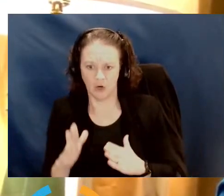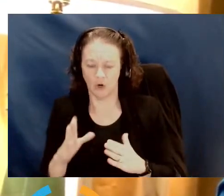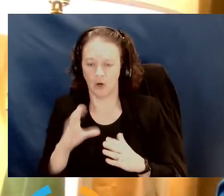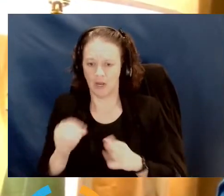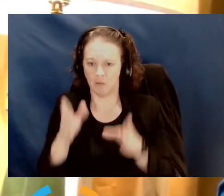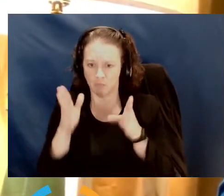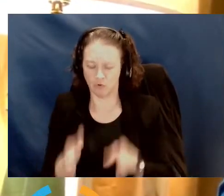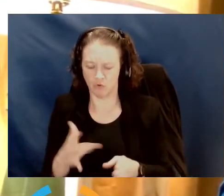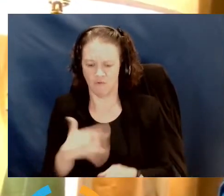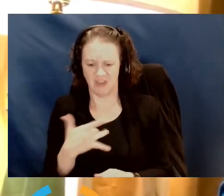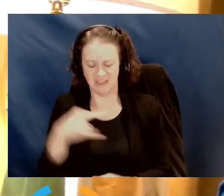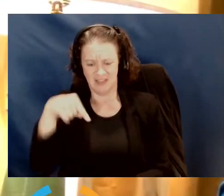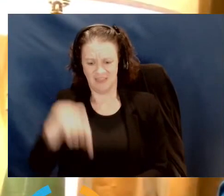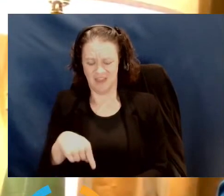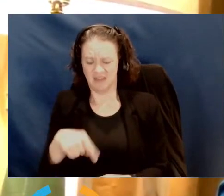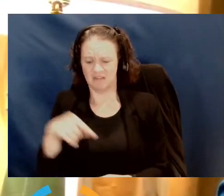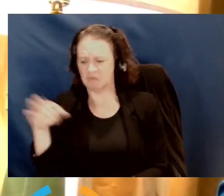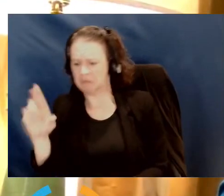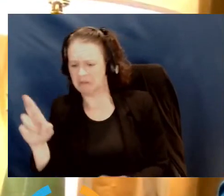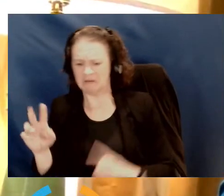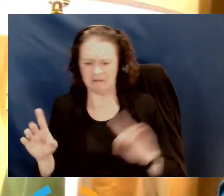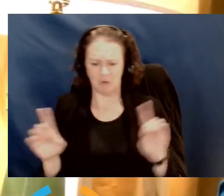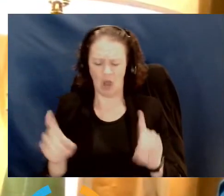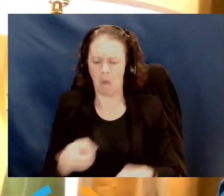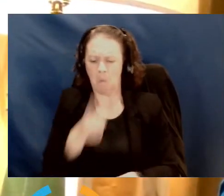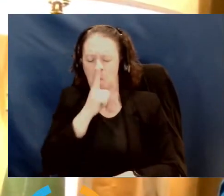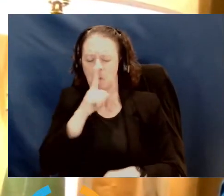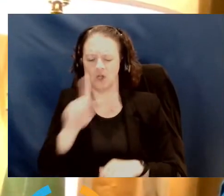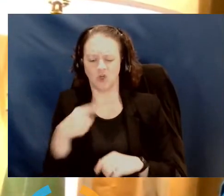nonpartisan position. I'm Kim Thatcher and hope to earn your vote in November.